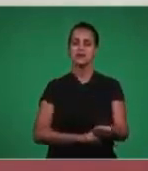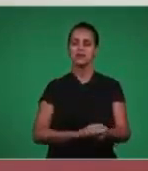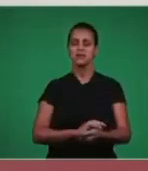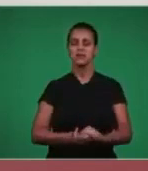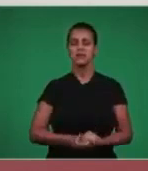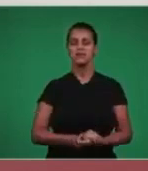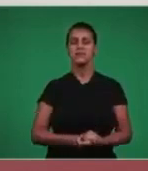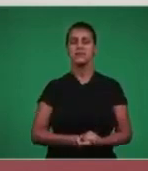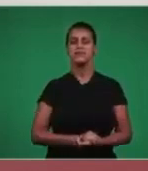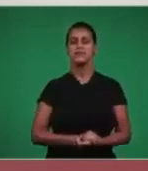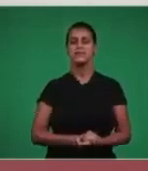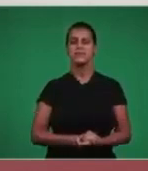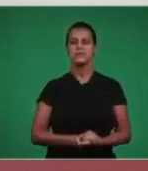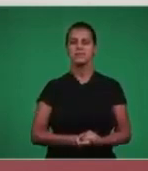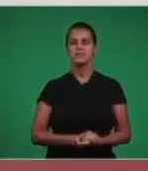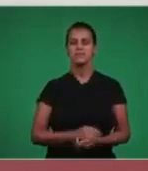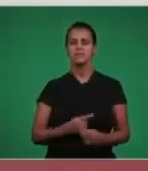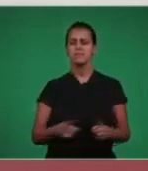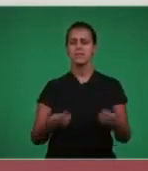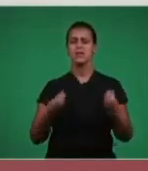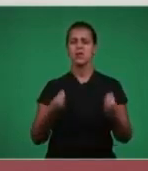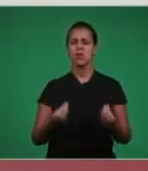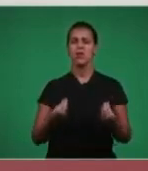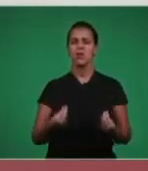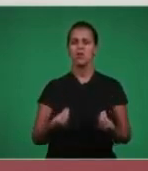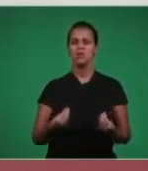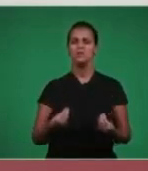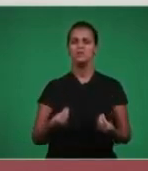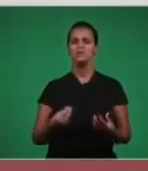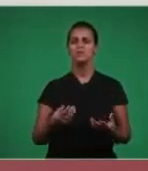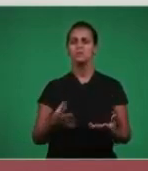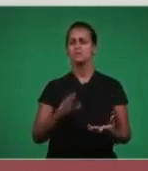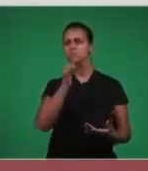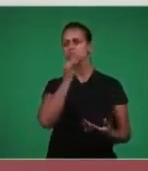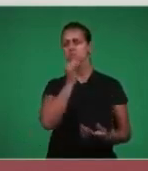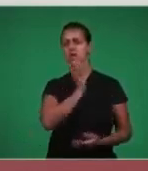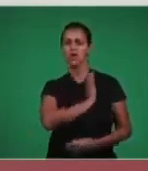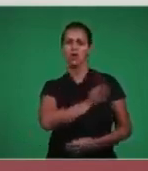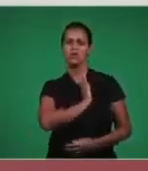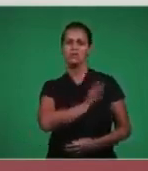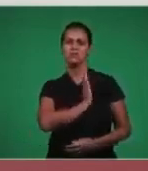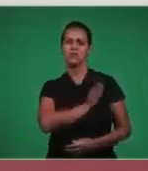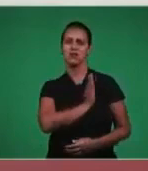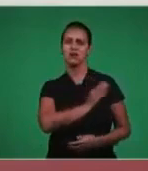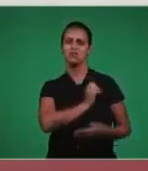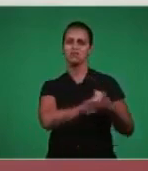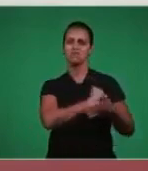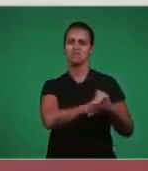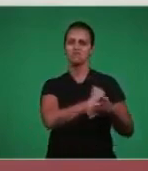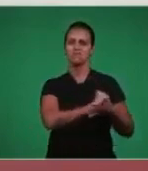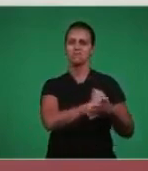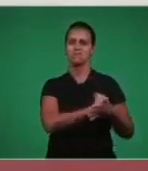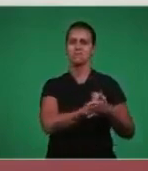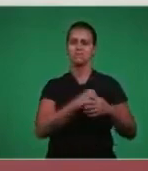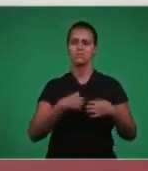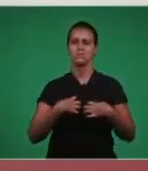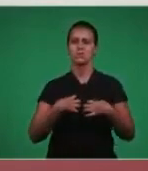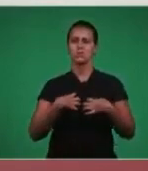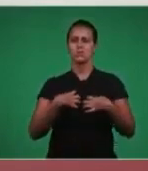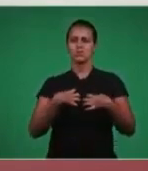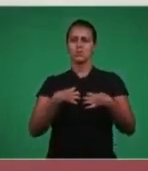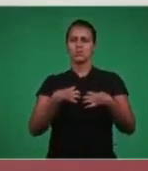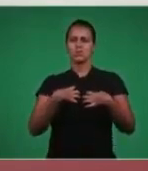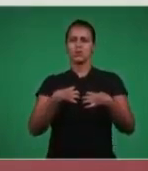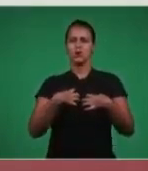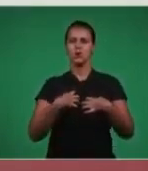brethren, how could we feel this life? We feel the hearts pulsating, our lungs filling with